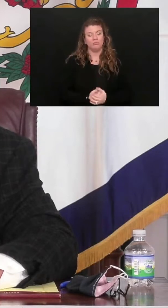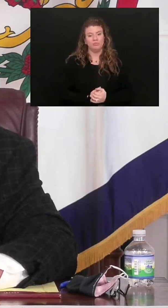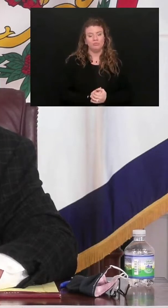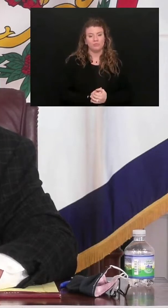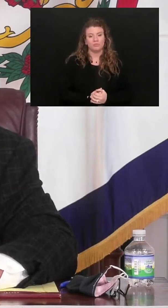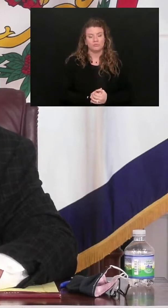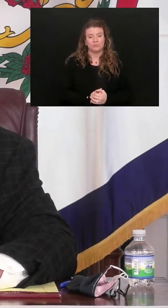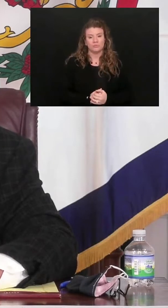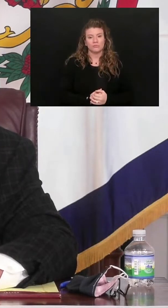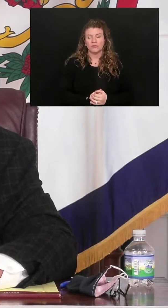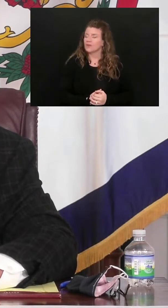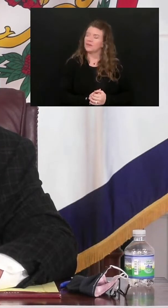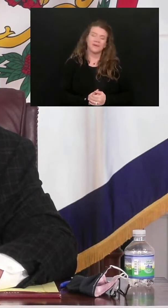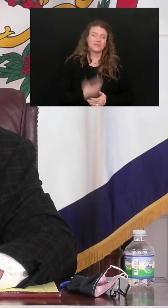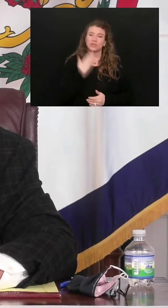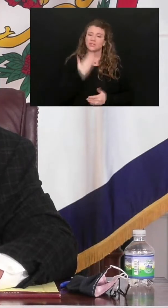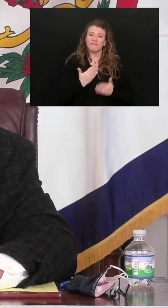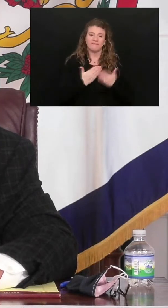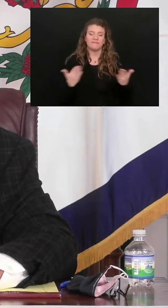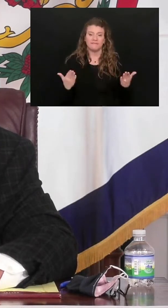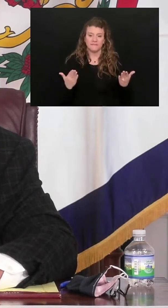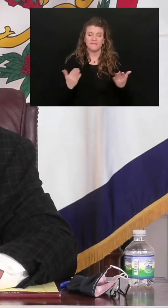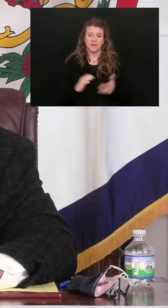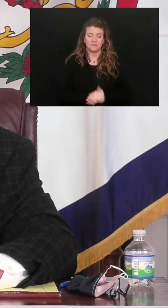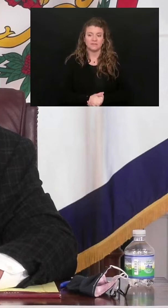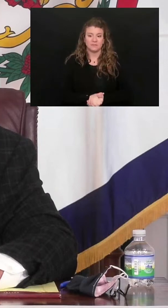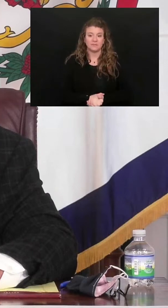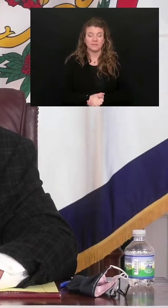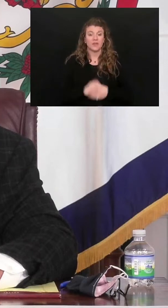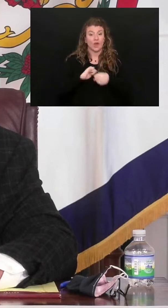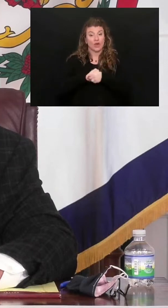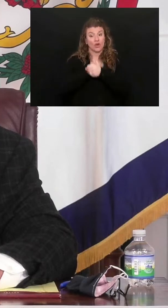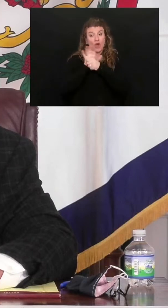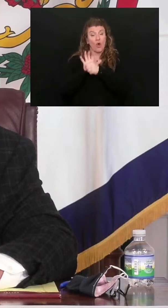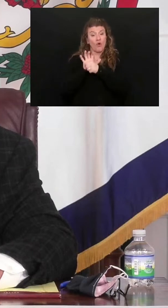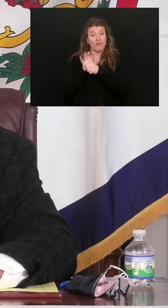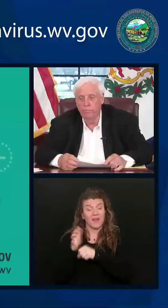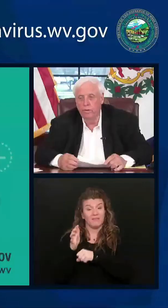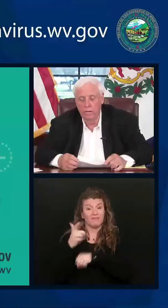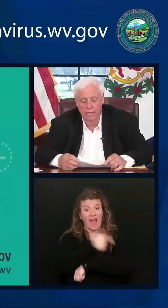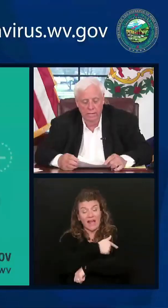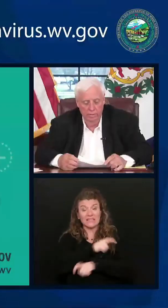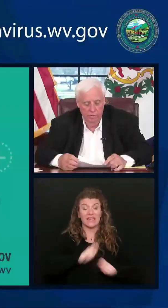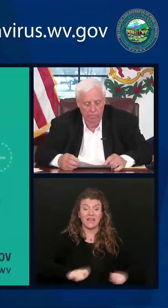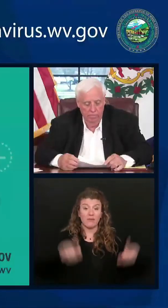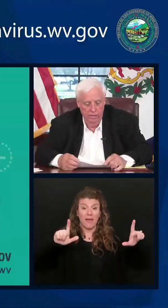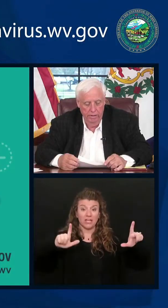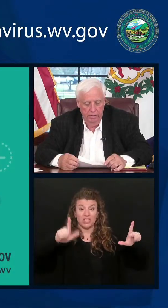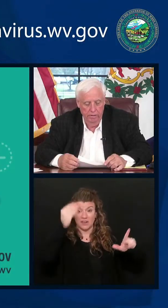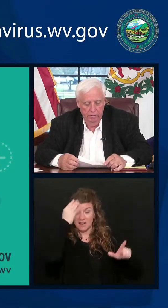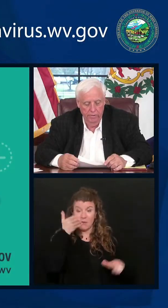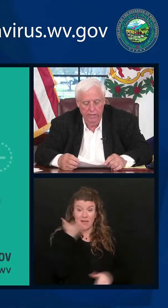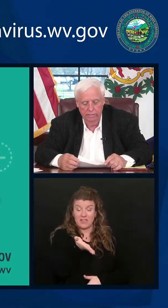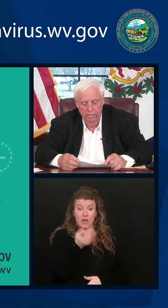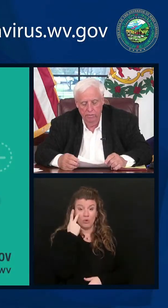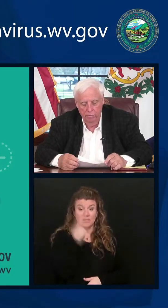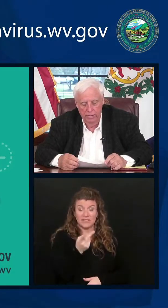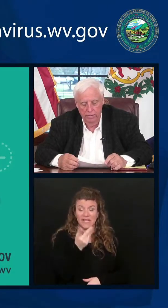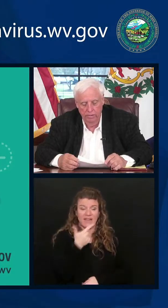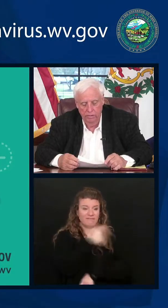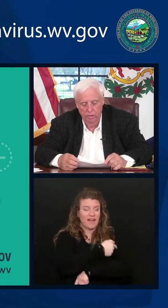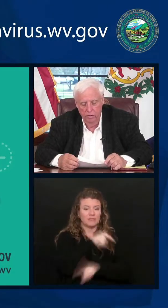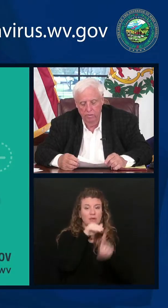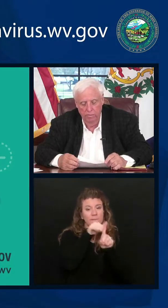So, it's good stuff. The COVID vaccine hot info line is up there. There's vaccine